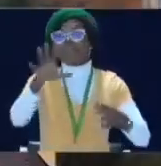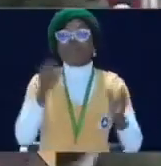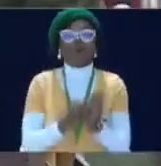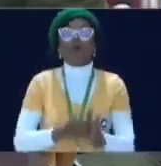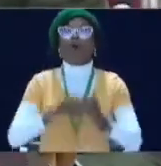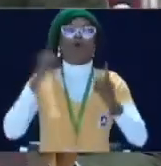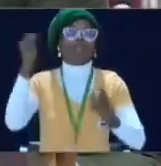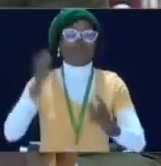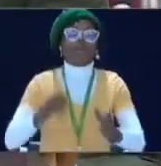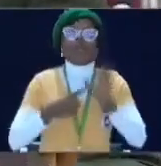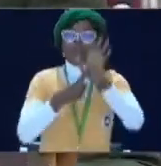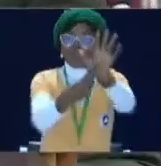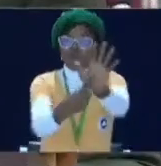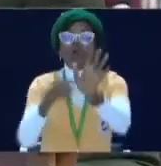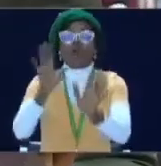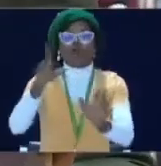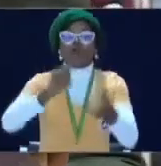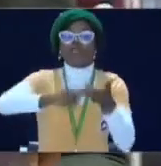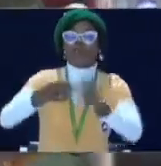your neighbor that you are ready.